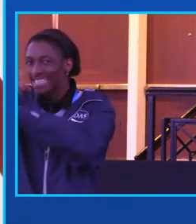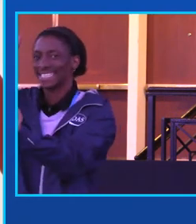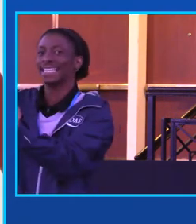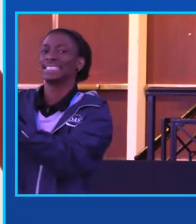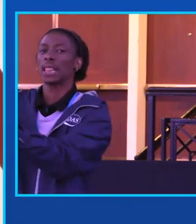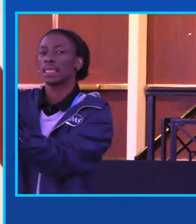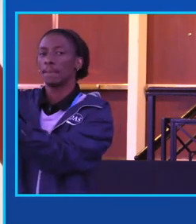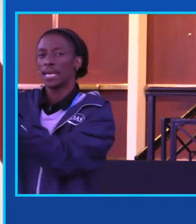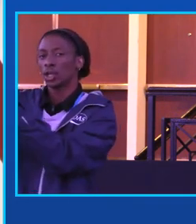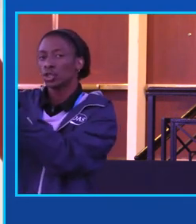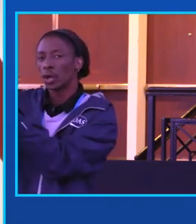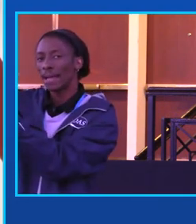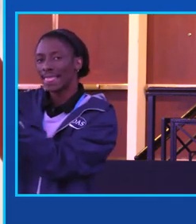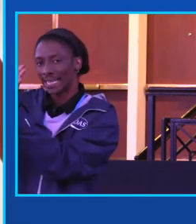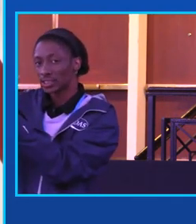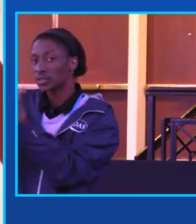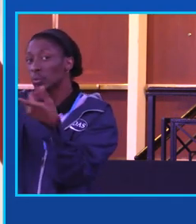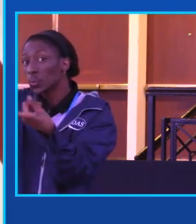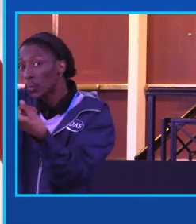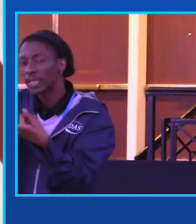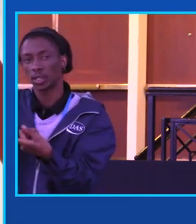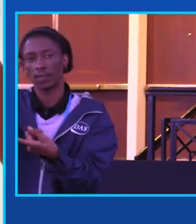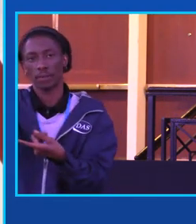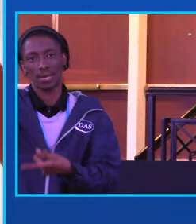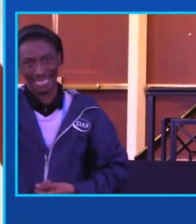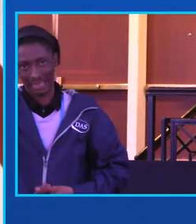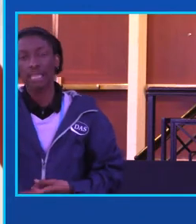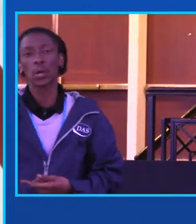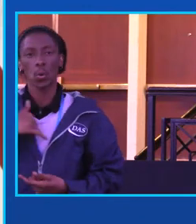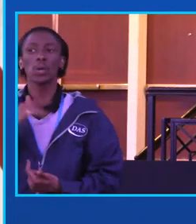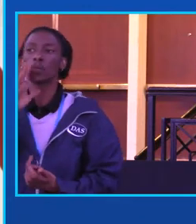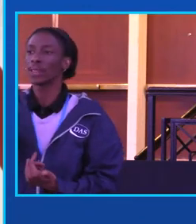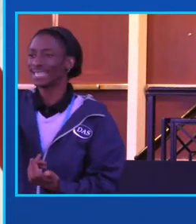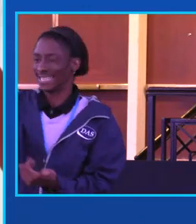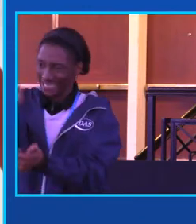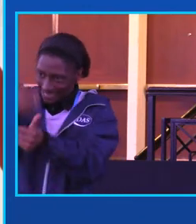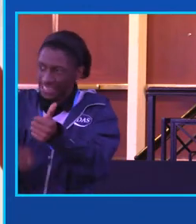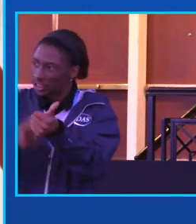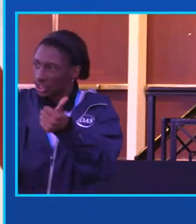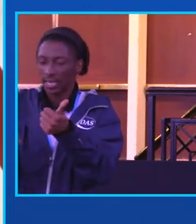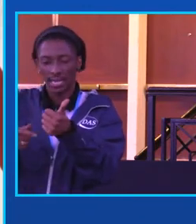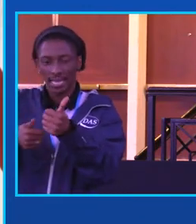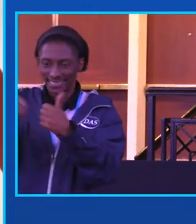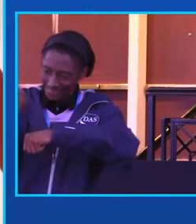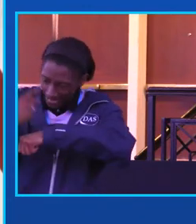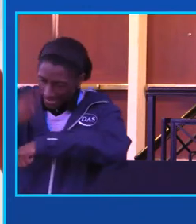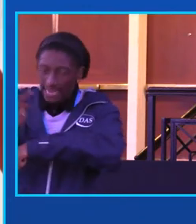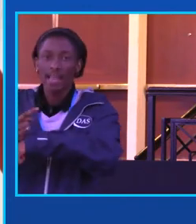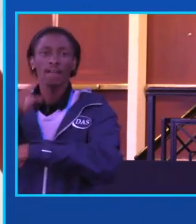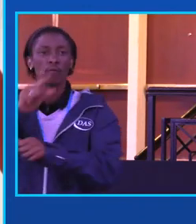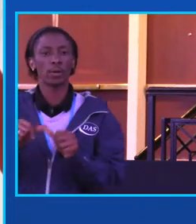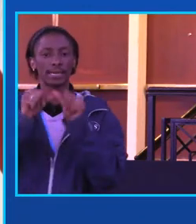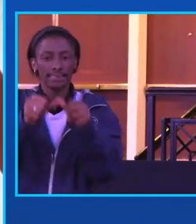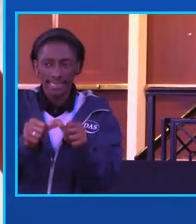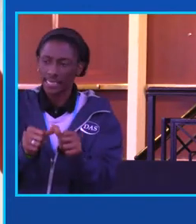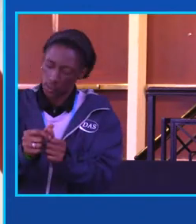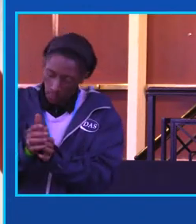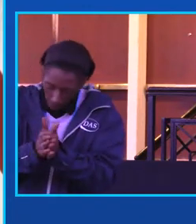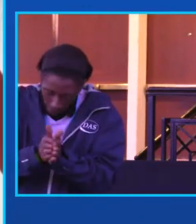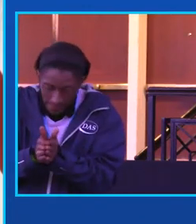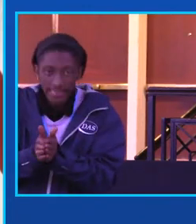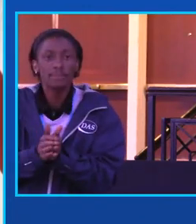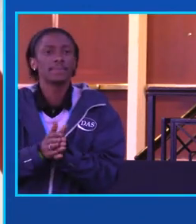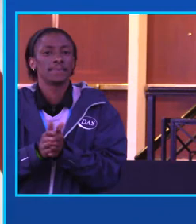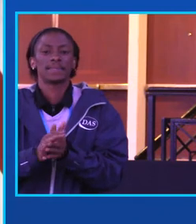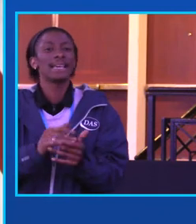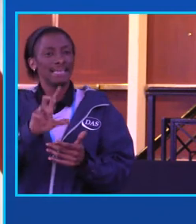midterm elections on November 8th. And we're going to need every single one of those days to continue the momentums that Democrats